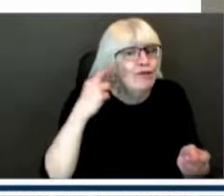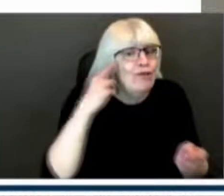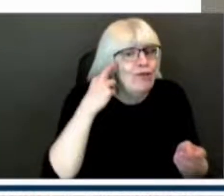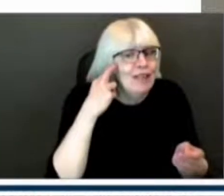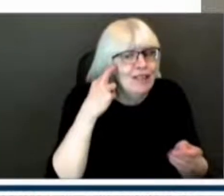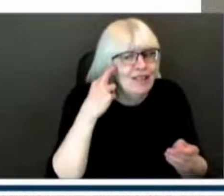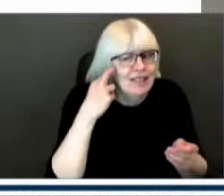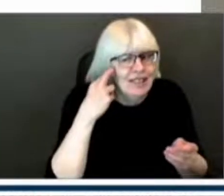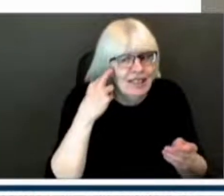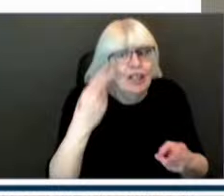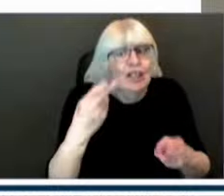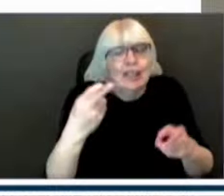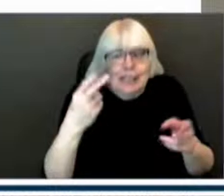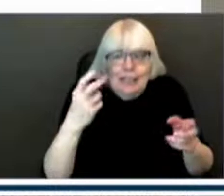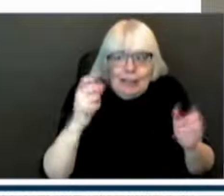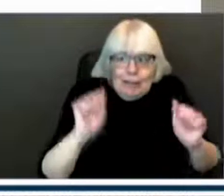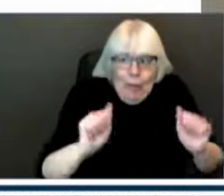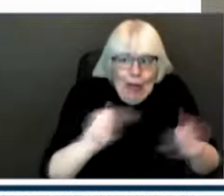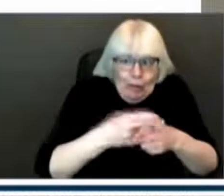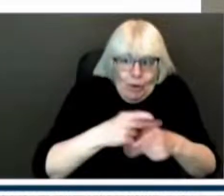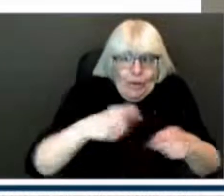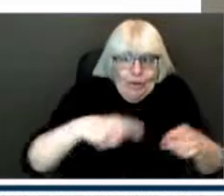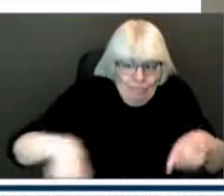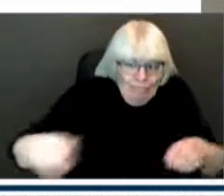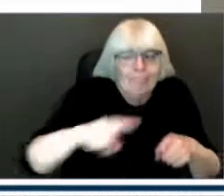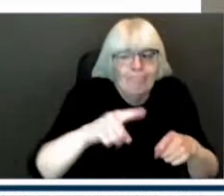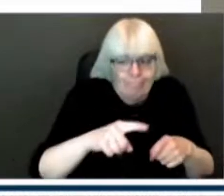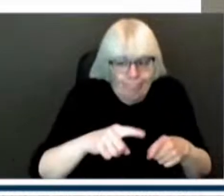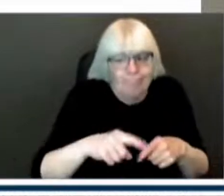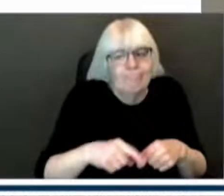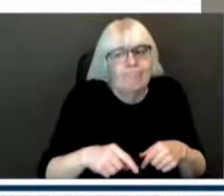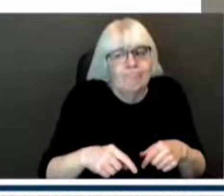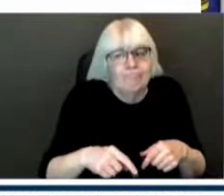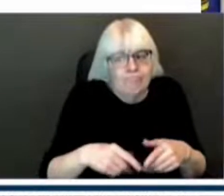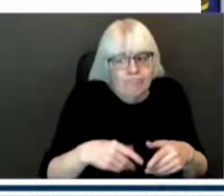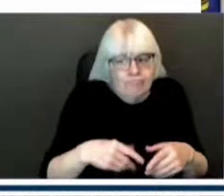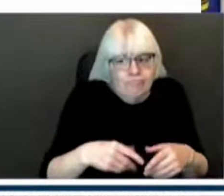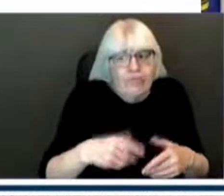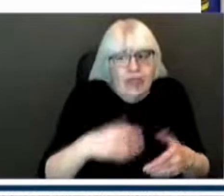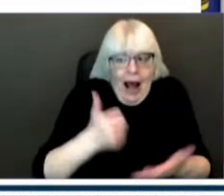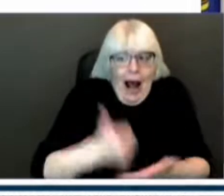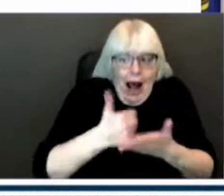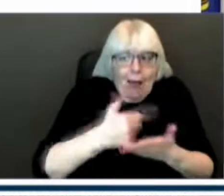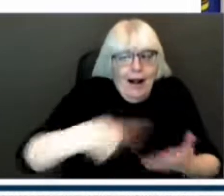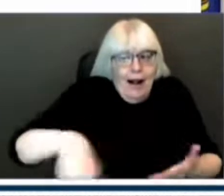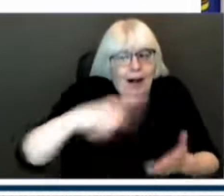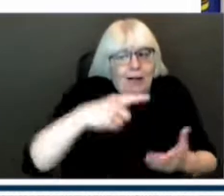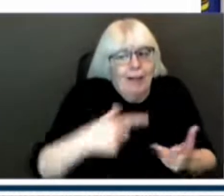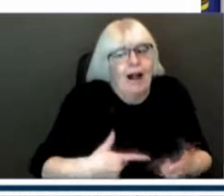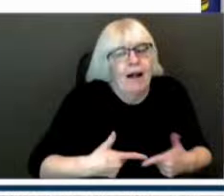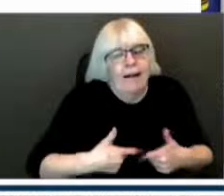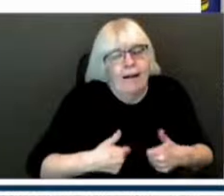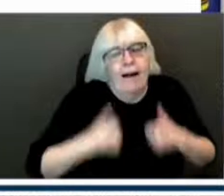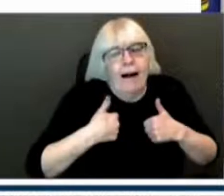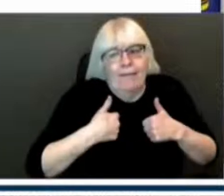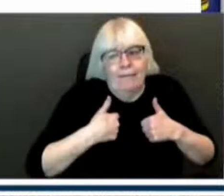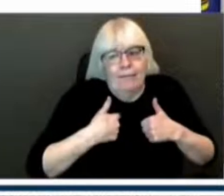based on the NSLive recommendation. That has saved a lot of lives. Next, we'll go to Paul Bacon from all Nova Scotia. Go ahead,